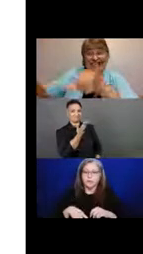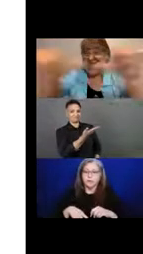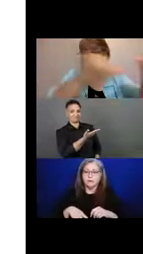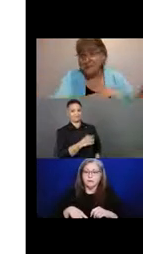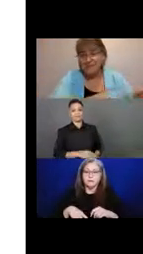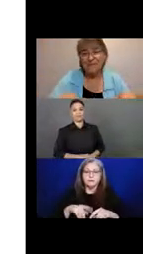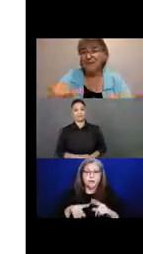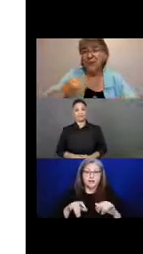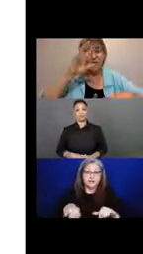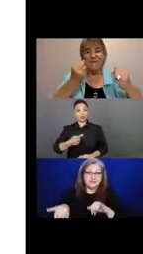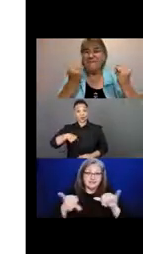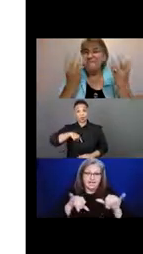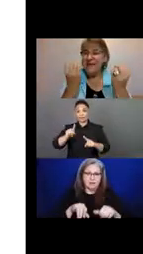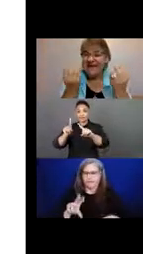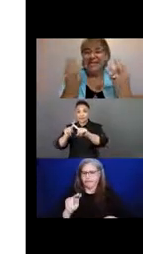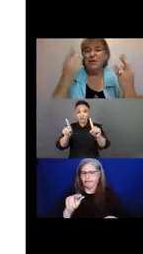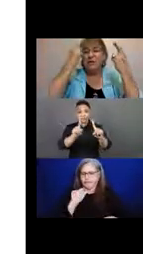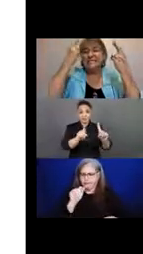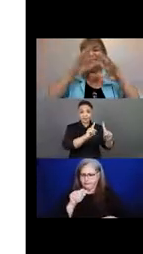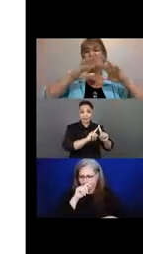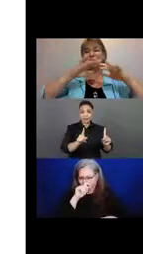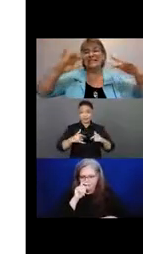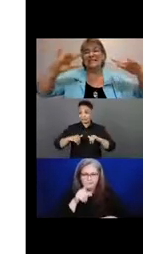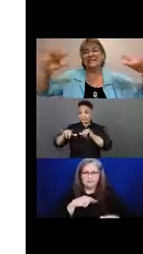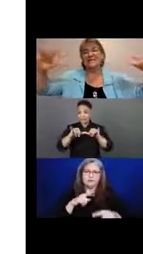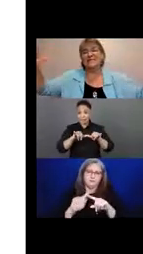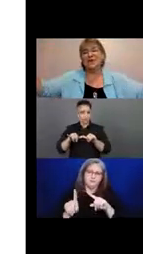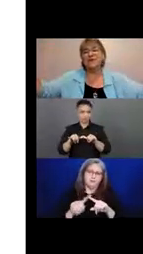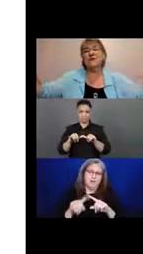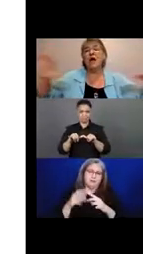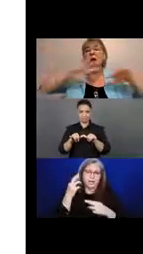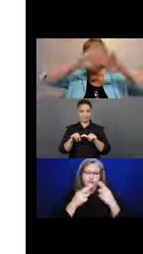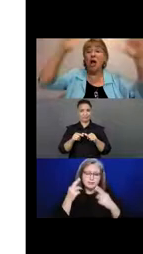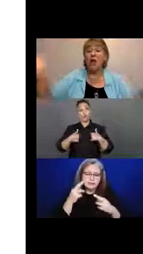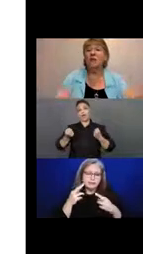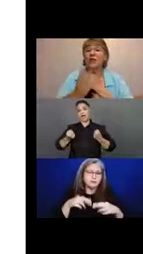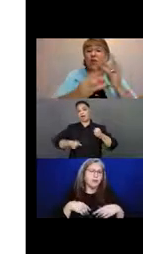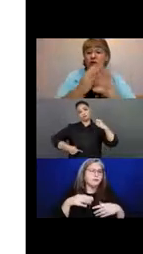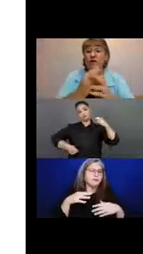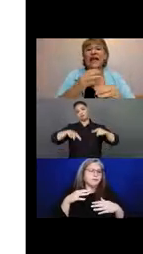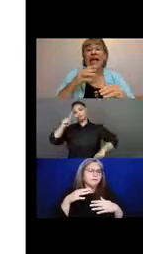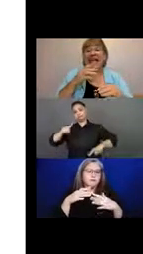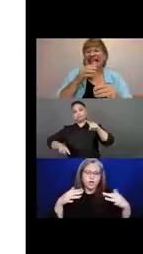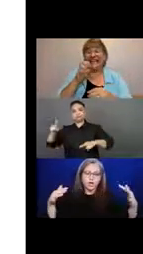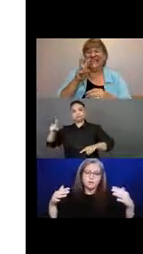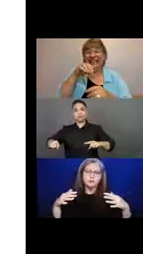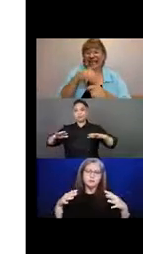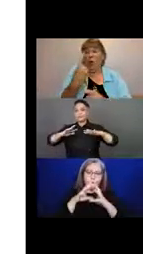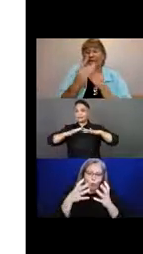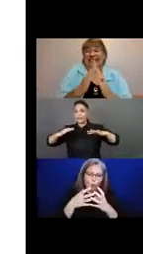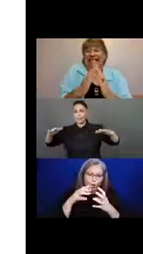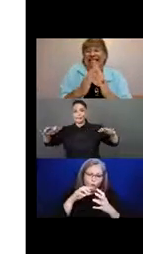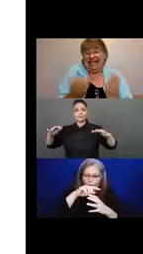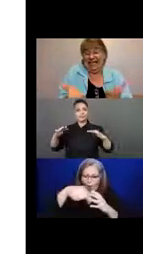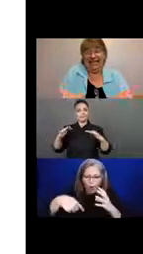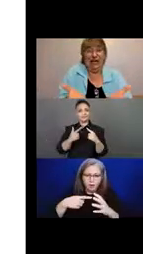the same. We have many reasons to be diverse all over the world, and even in